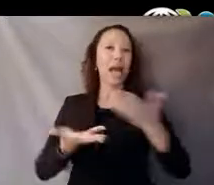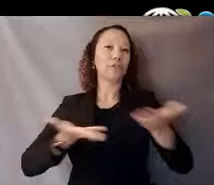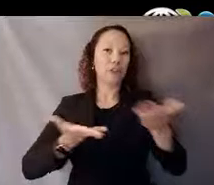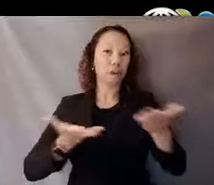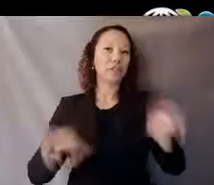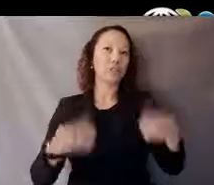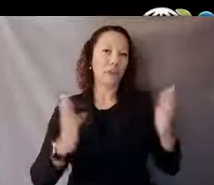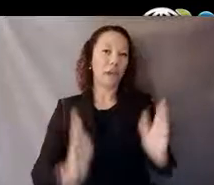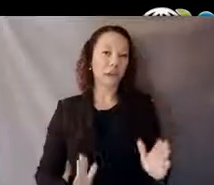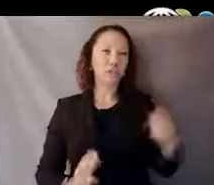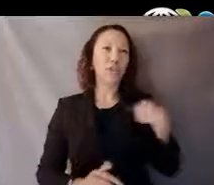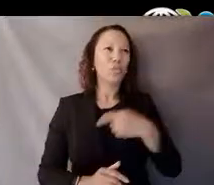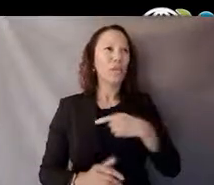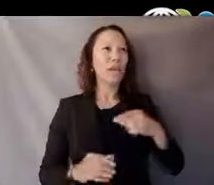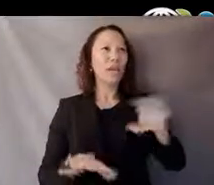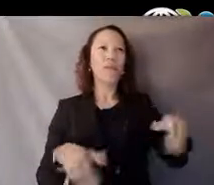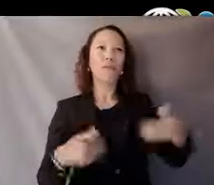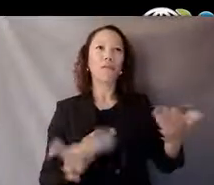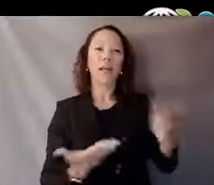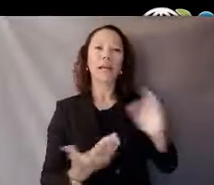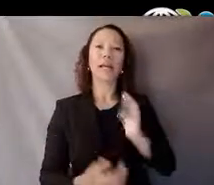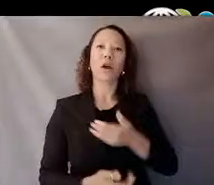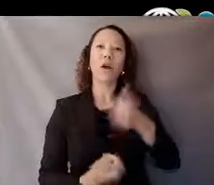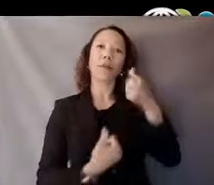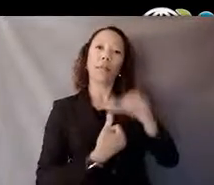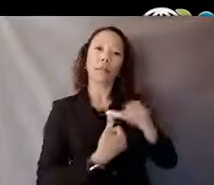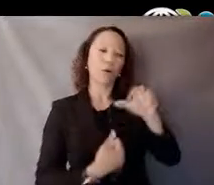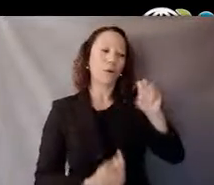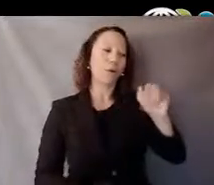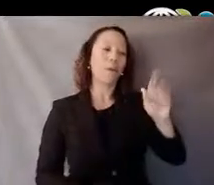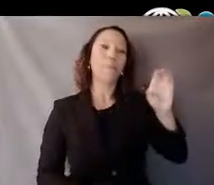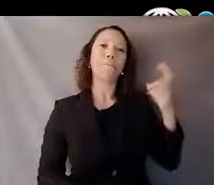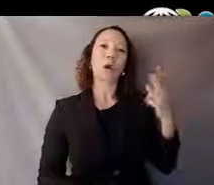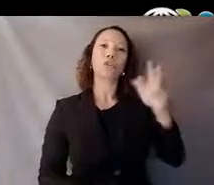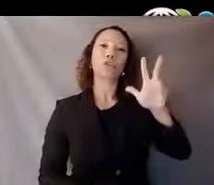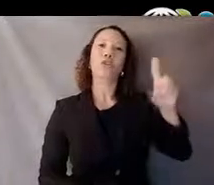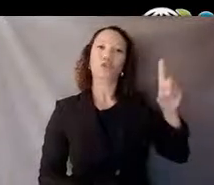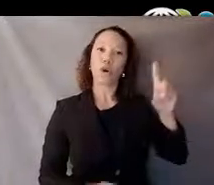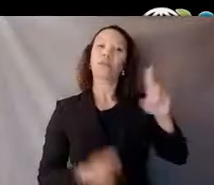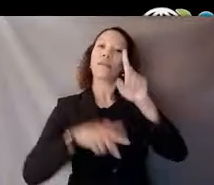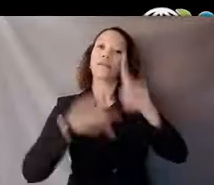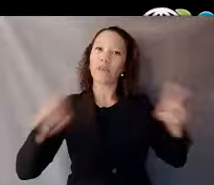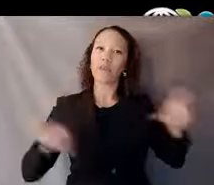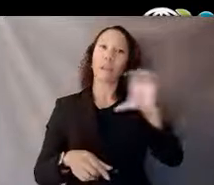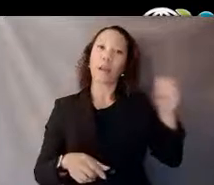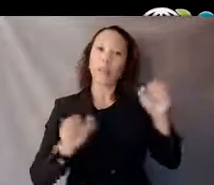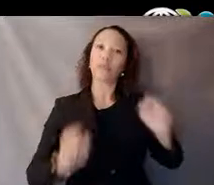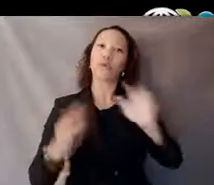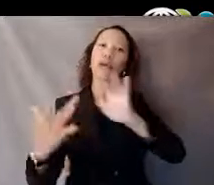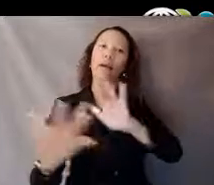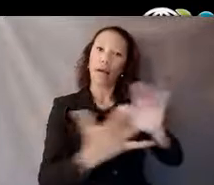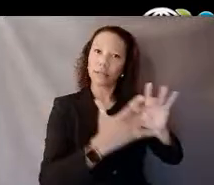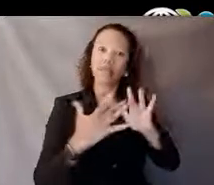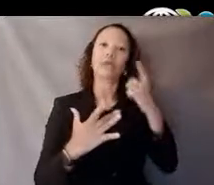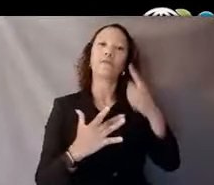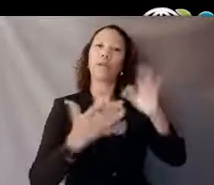letters. I think it was on March 31st, March 30th. We had a lot of the information on who they can go to in terms of getting